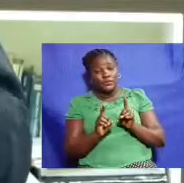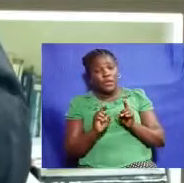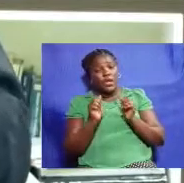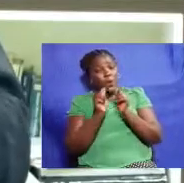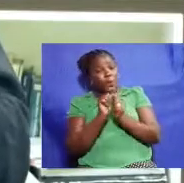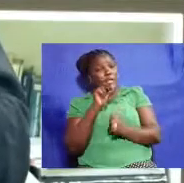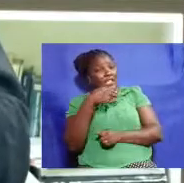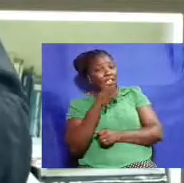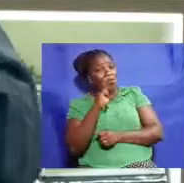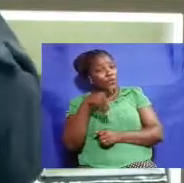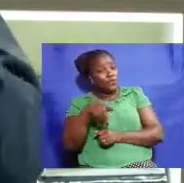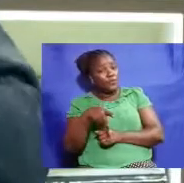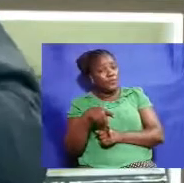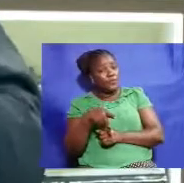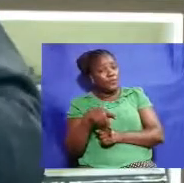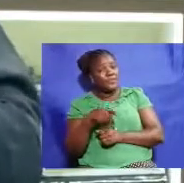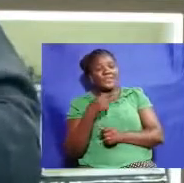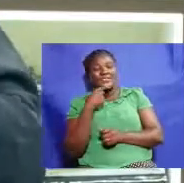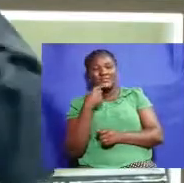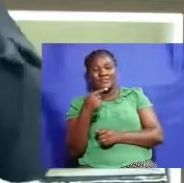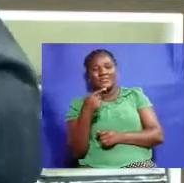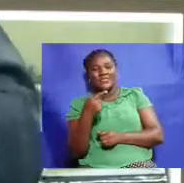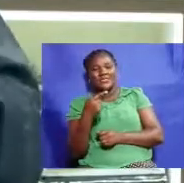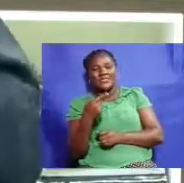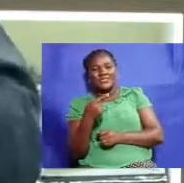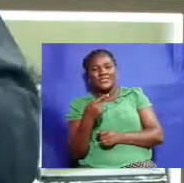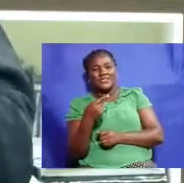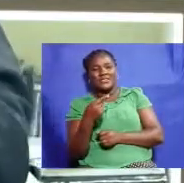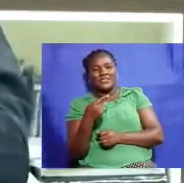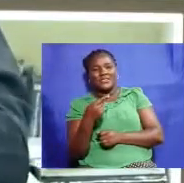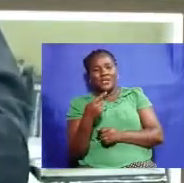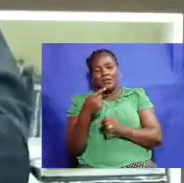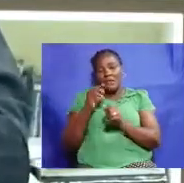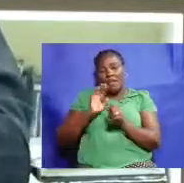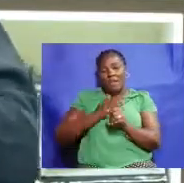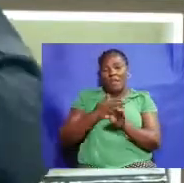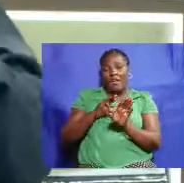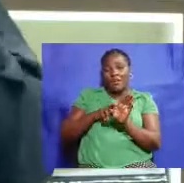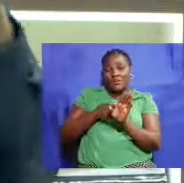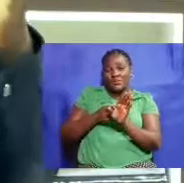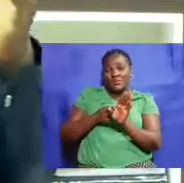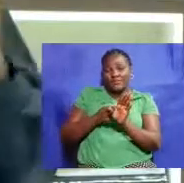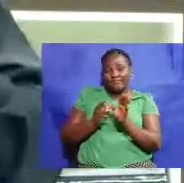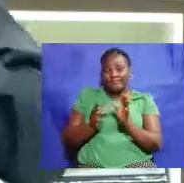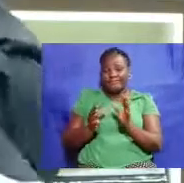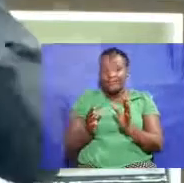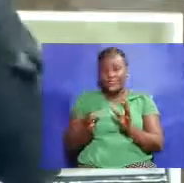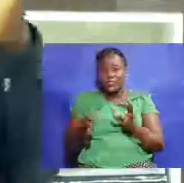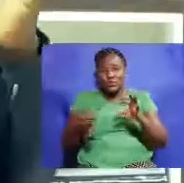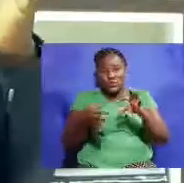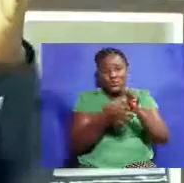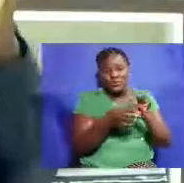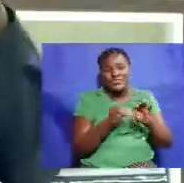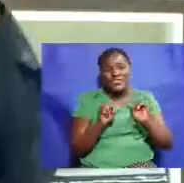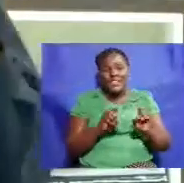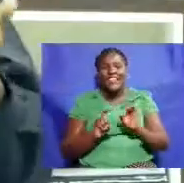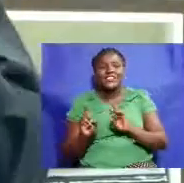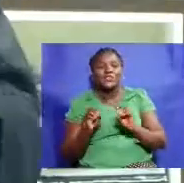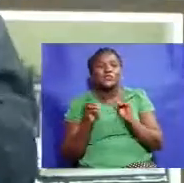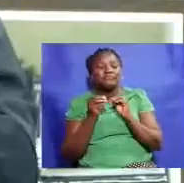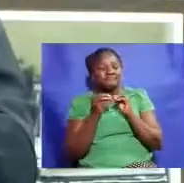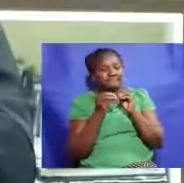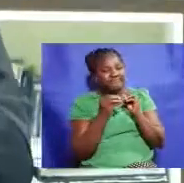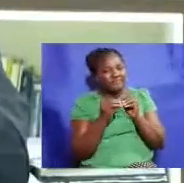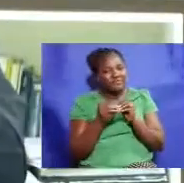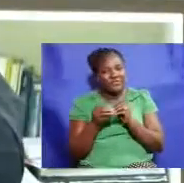H4P, it tells us that putting our resources together, we can do better and can do more to enhance